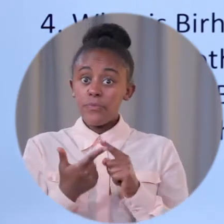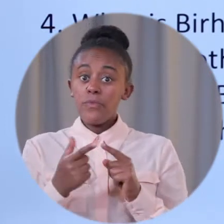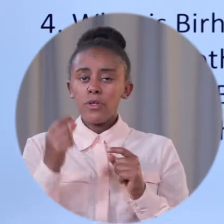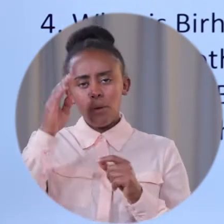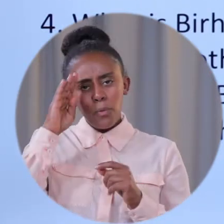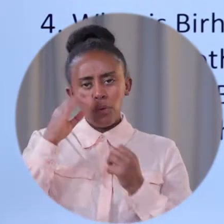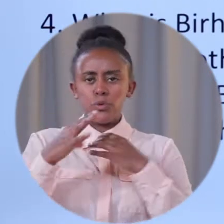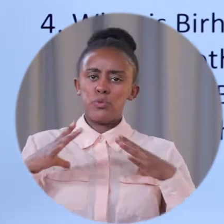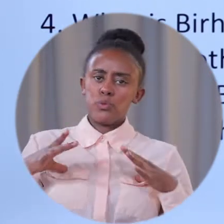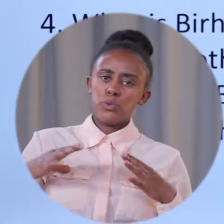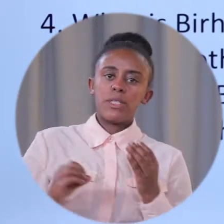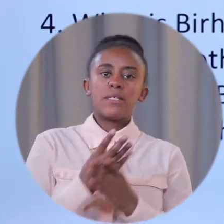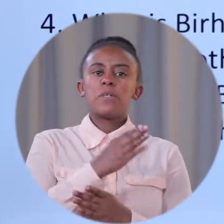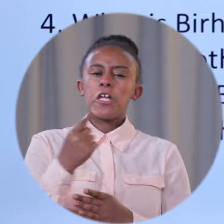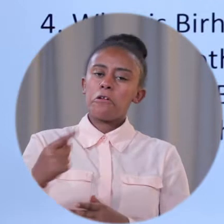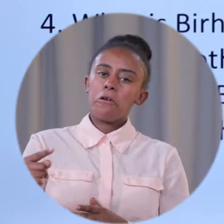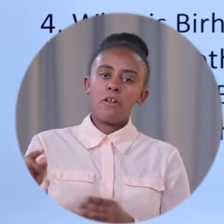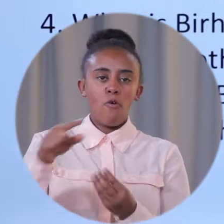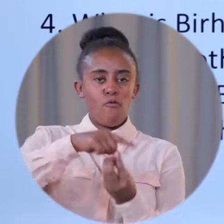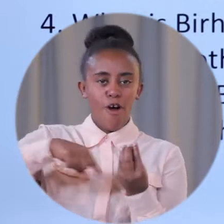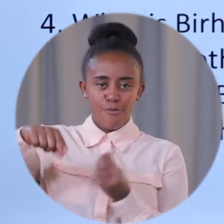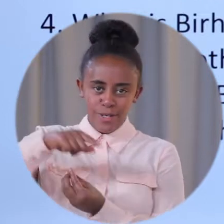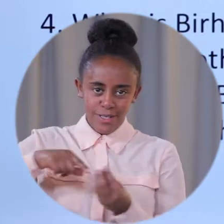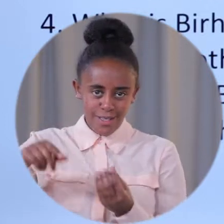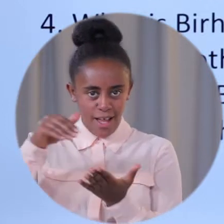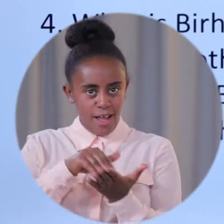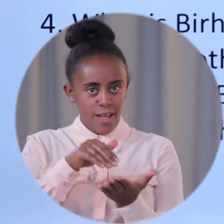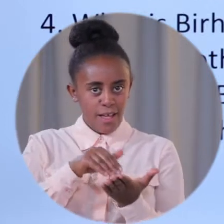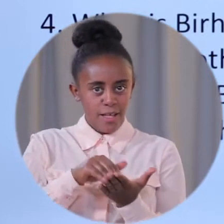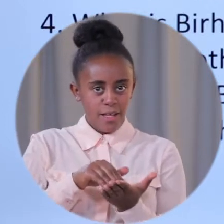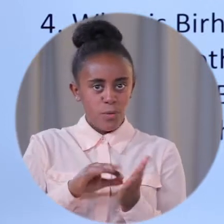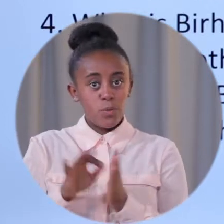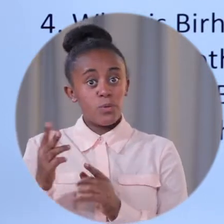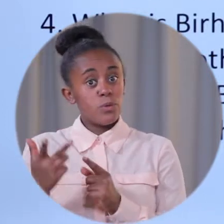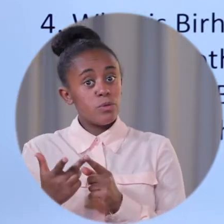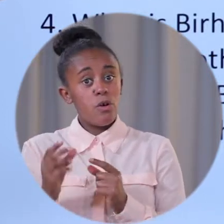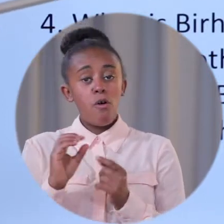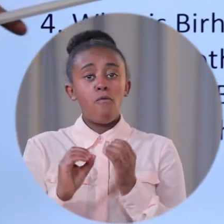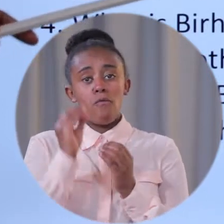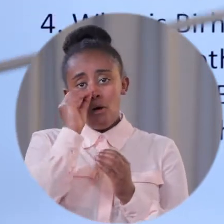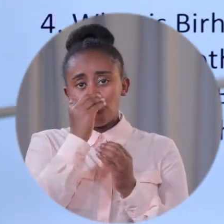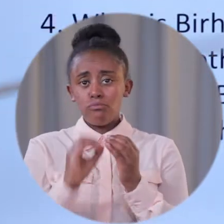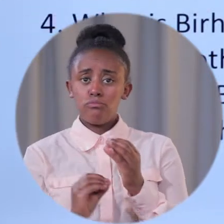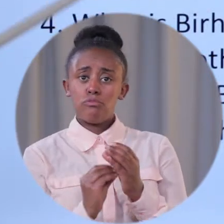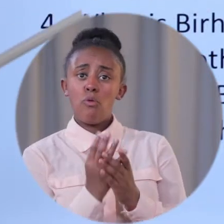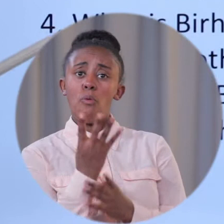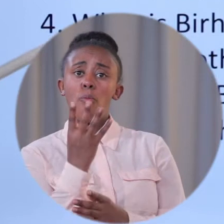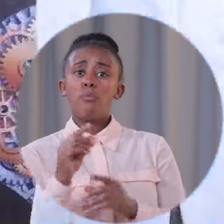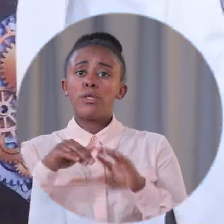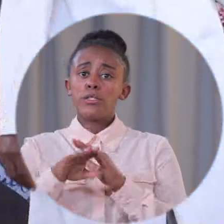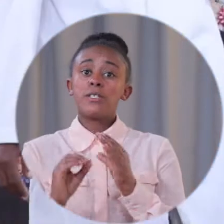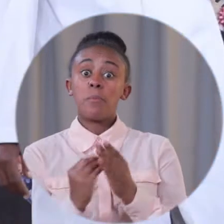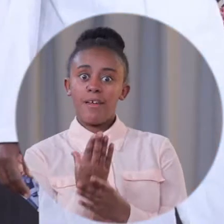at the spring or green environment. Again, the answer for question number 3, flowers bloom in spring. Number